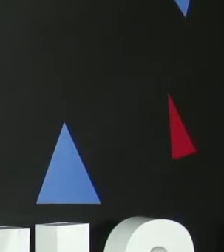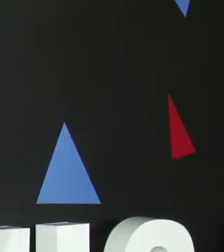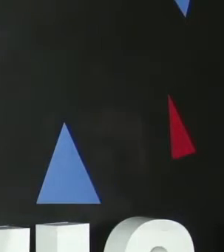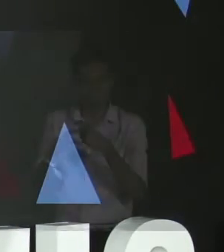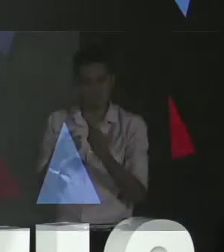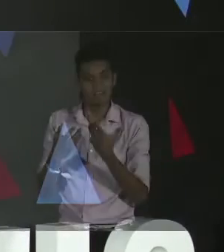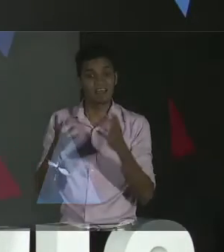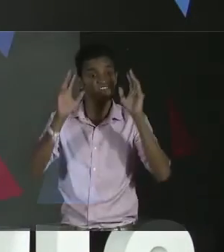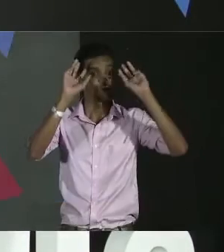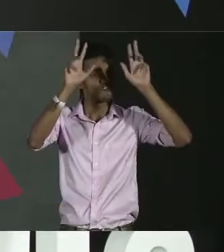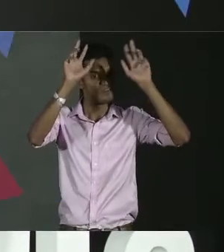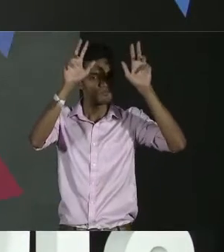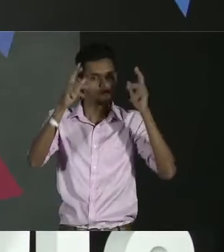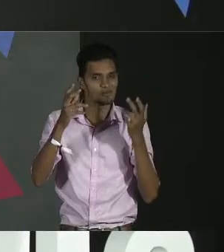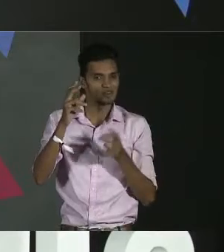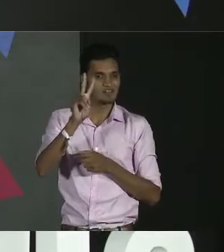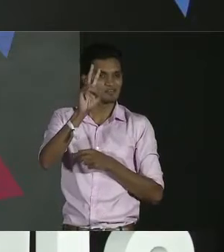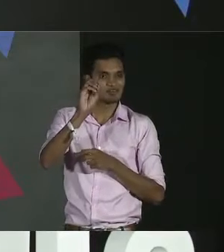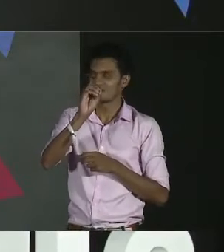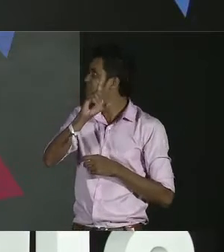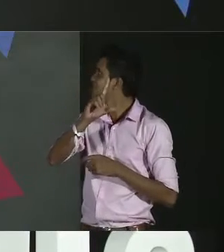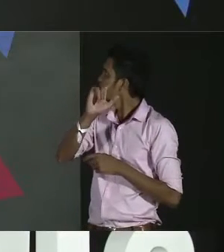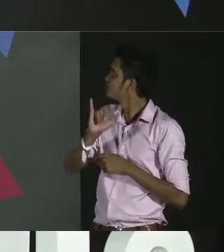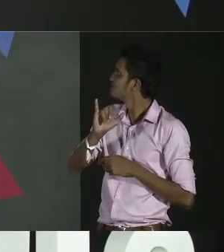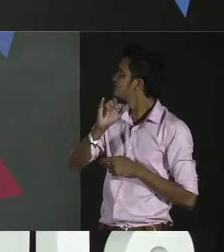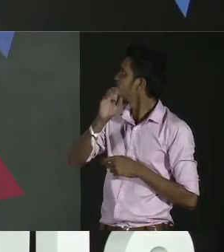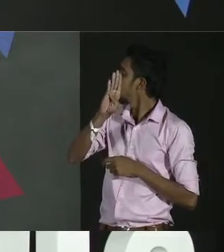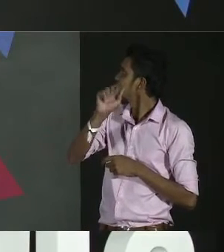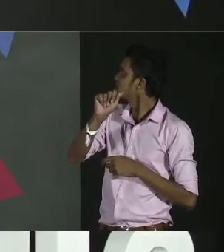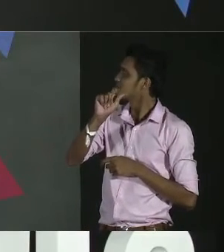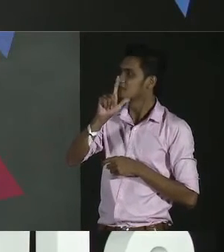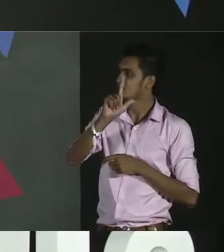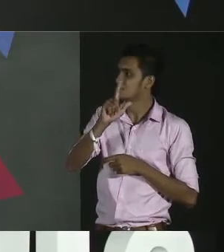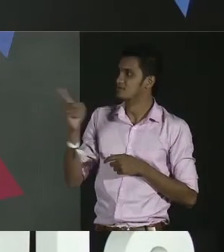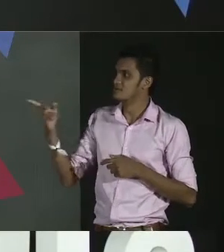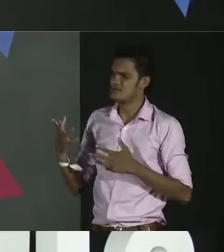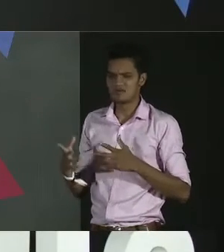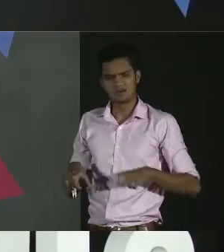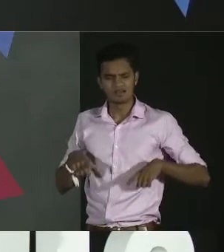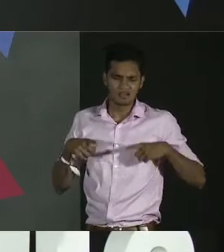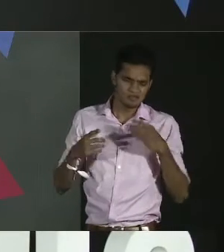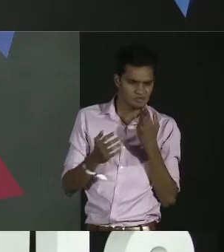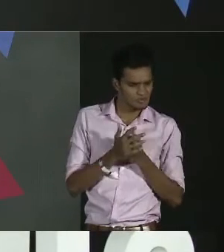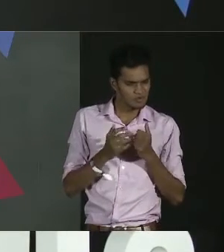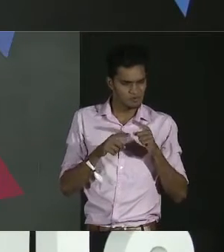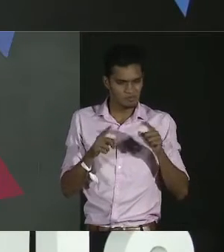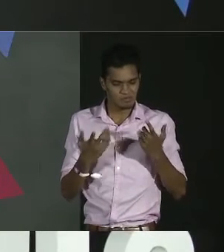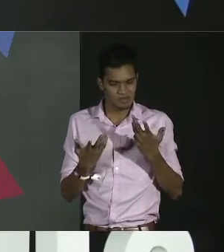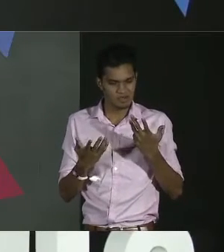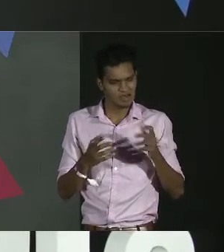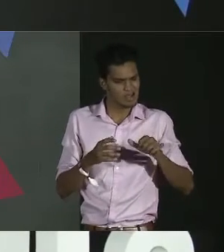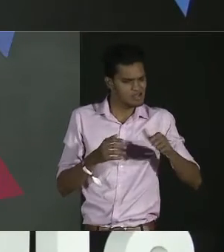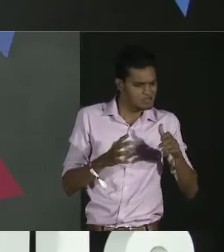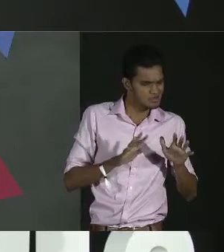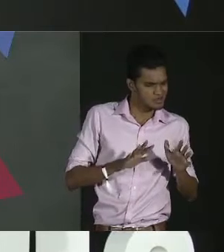discovered volleyball. Now, I had made a great life for myself, but there was something going on. I